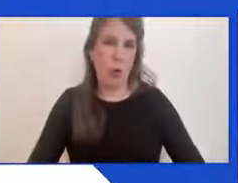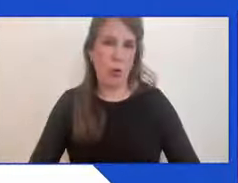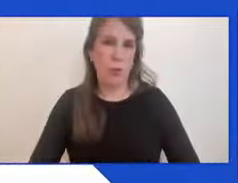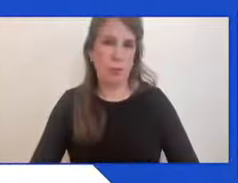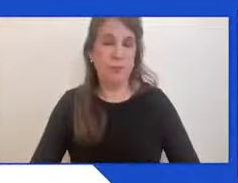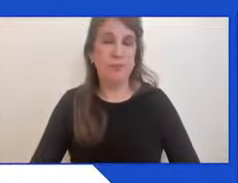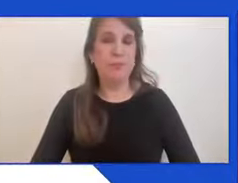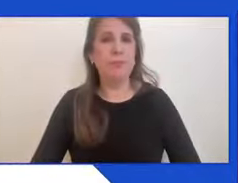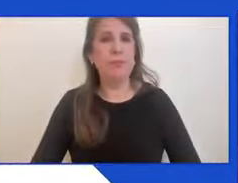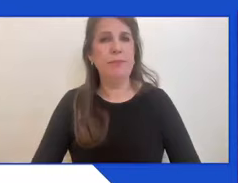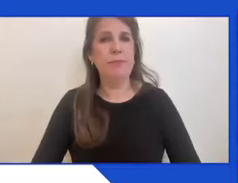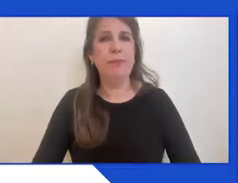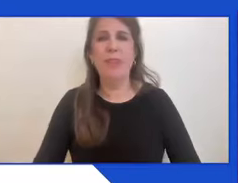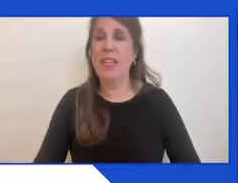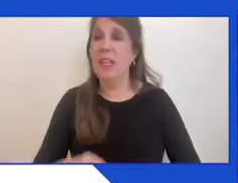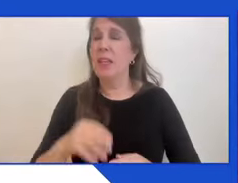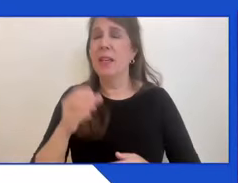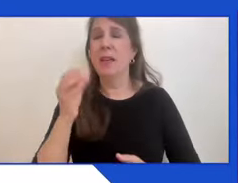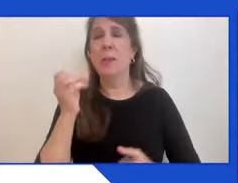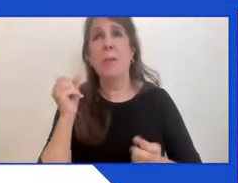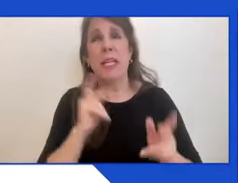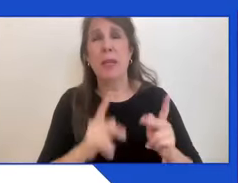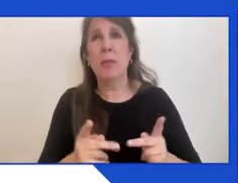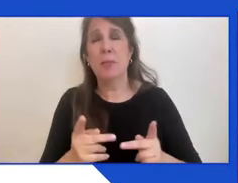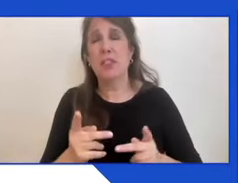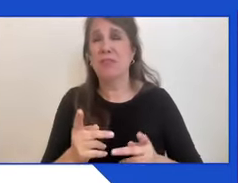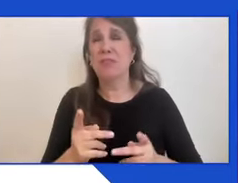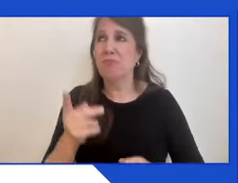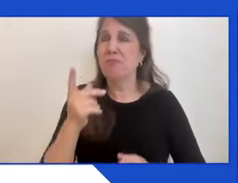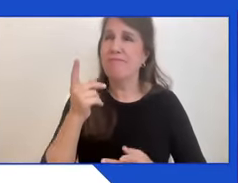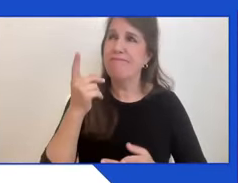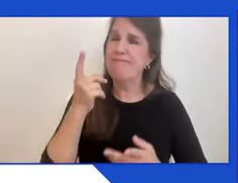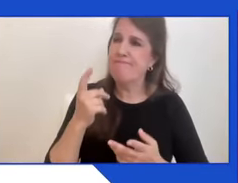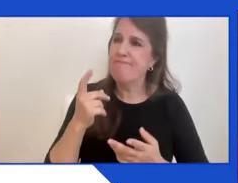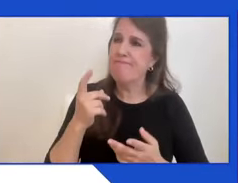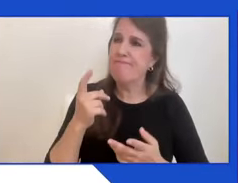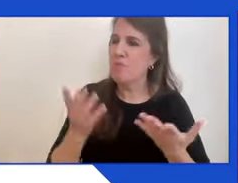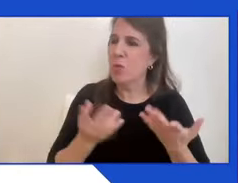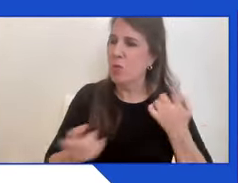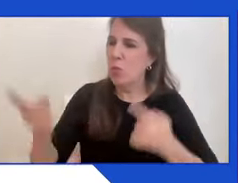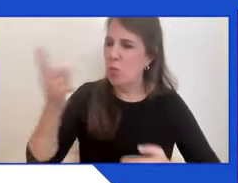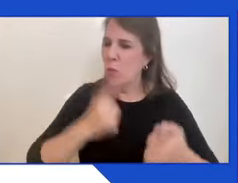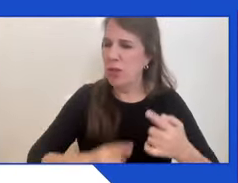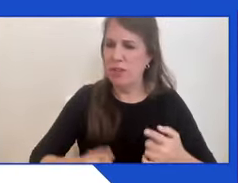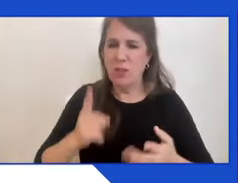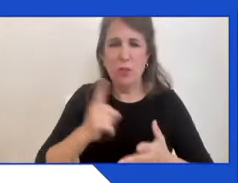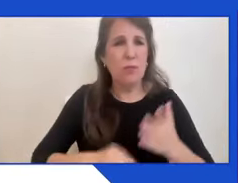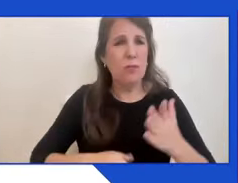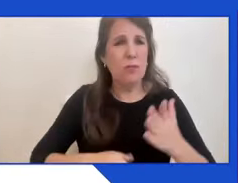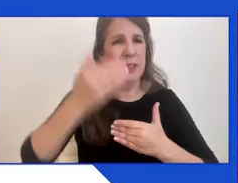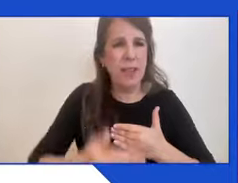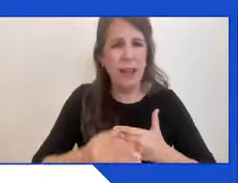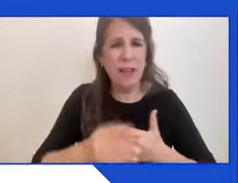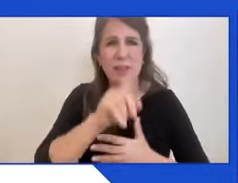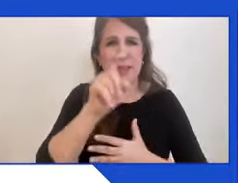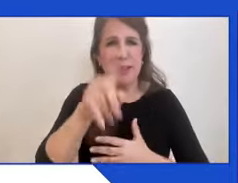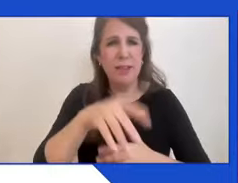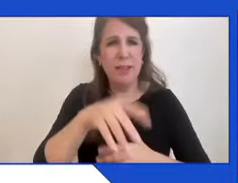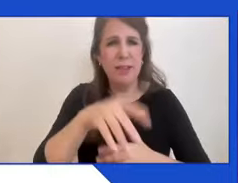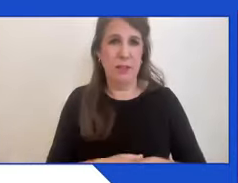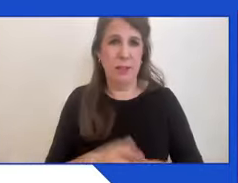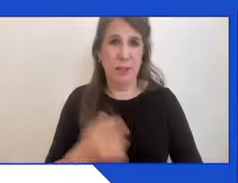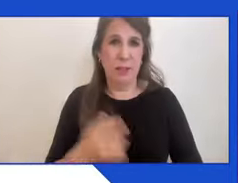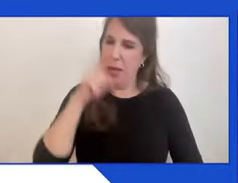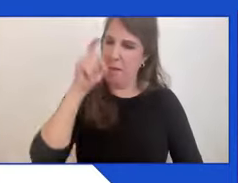There's a question on the minds of many of us. Where do we go from here? We must stand